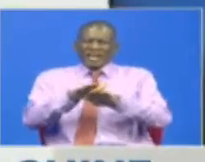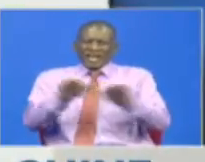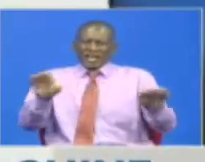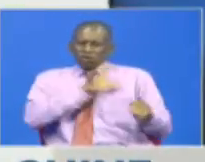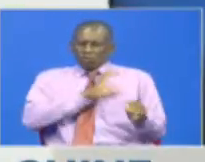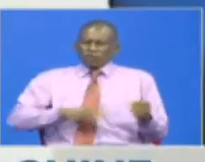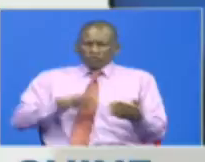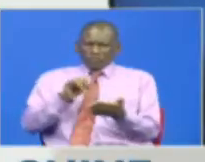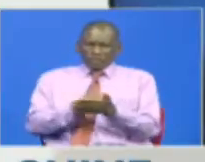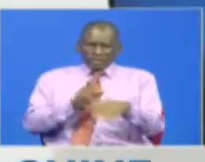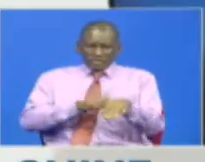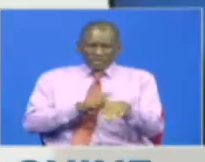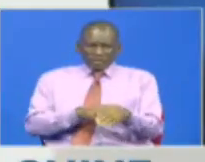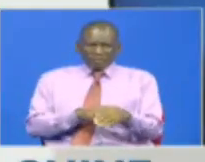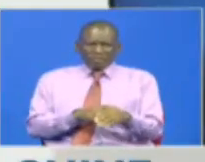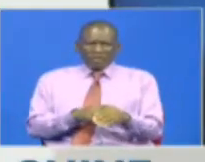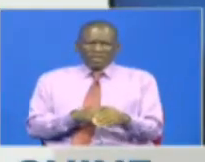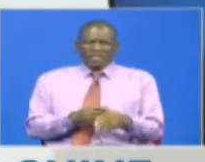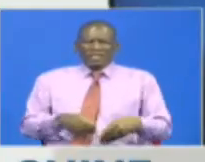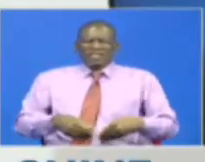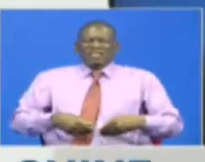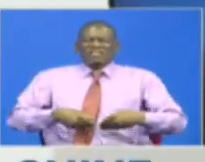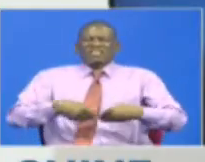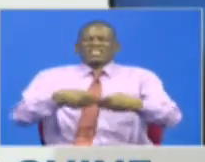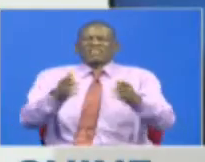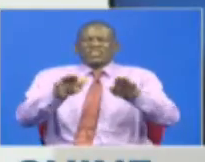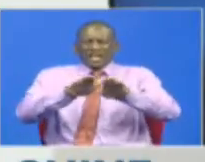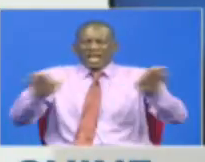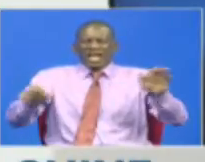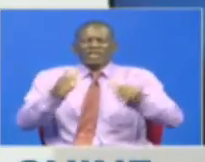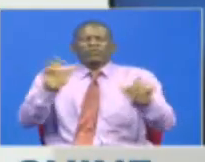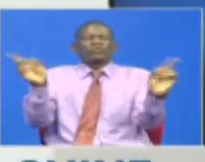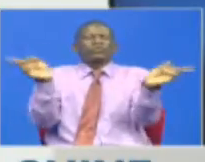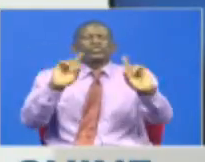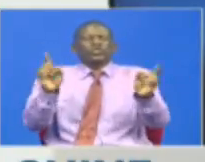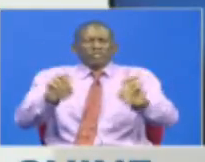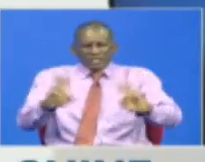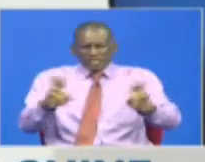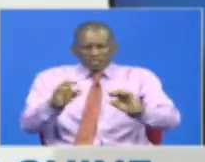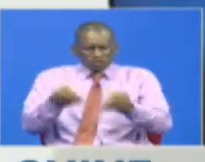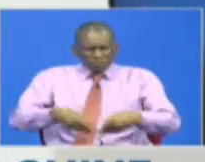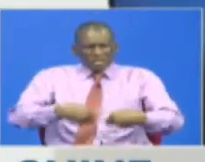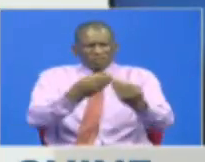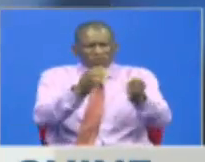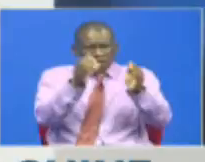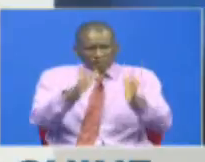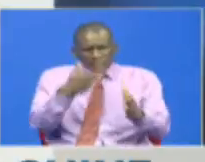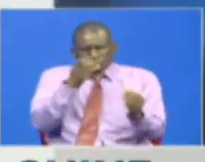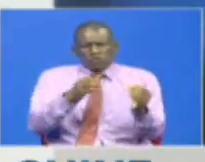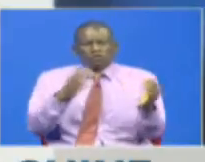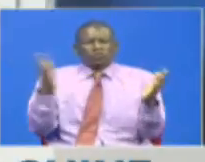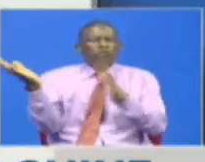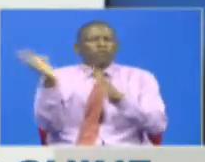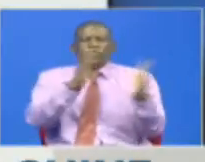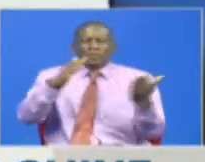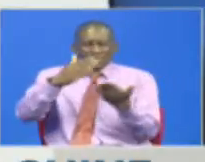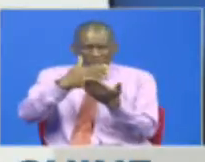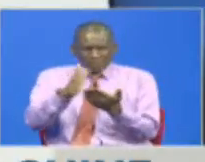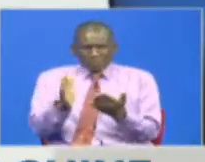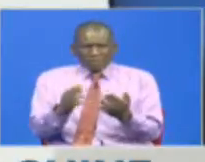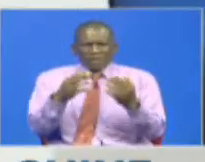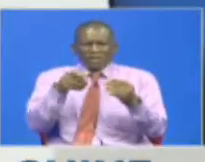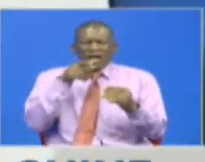Gashanja alienated the land, which was not available for transfer as it belonged to the weathermen, and that such power was